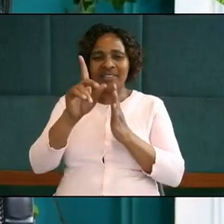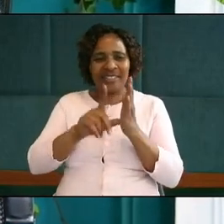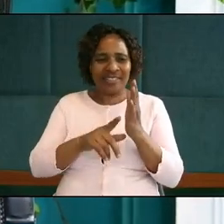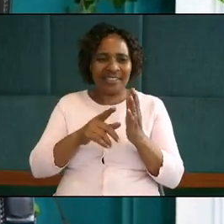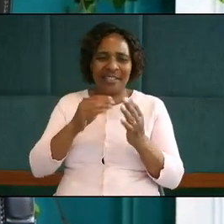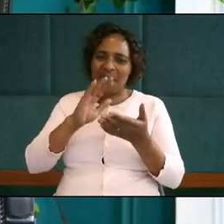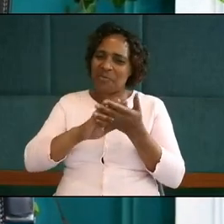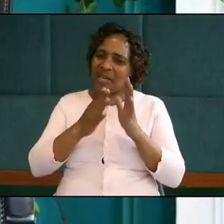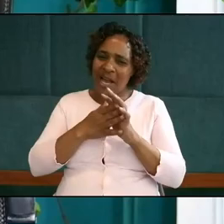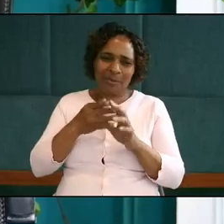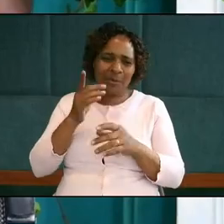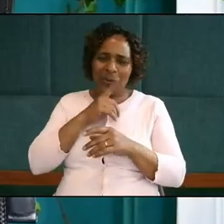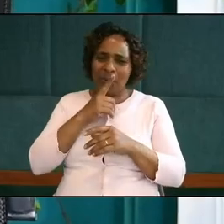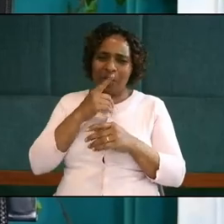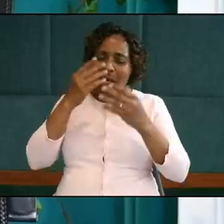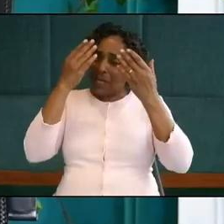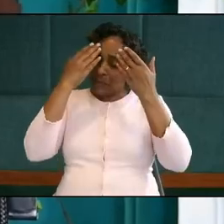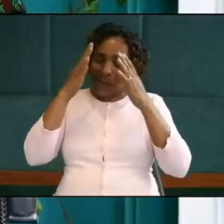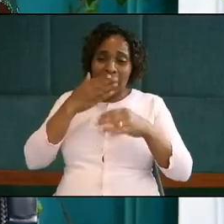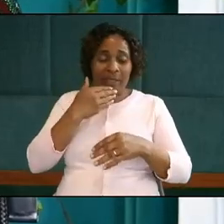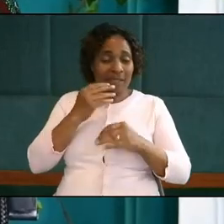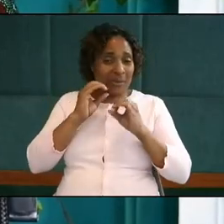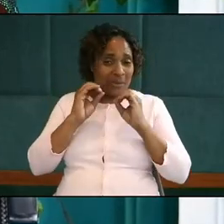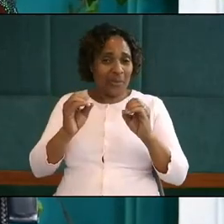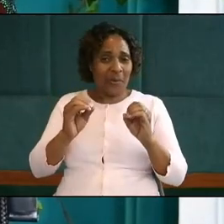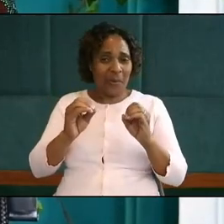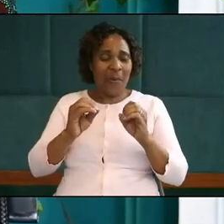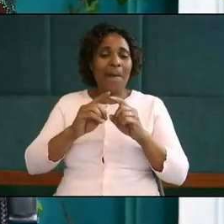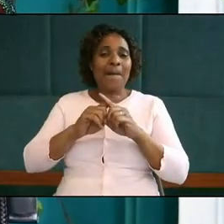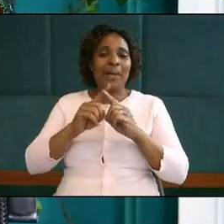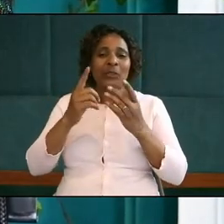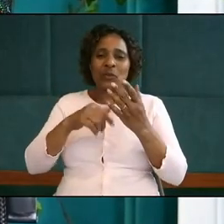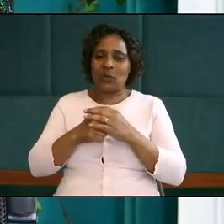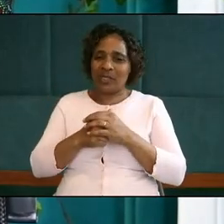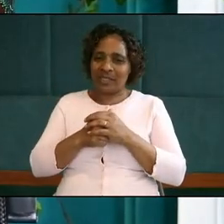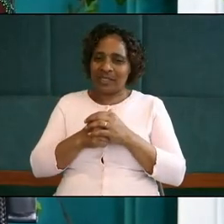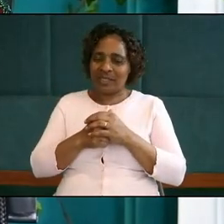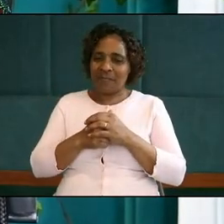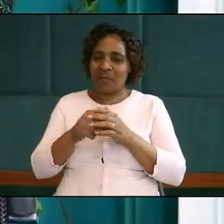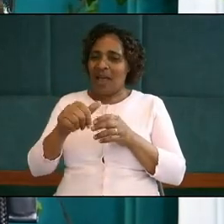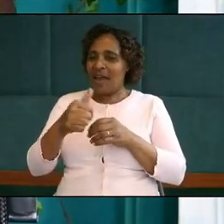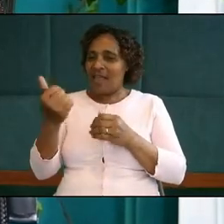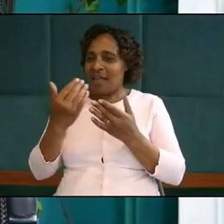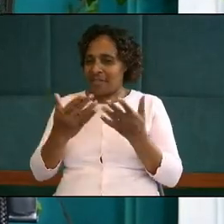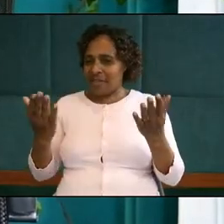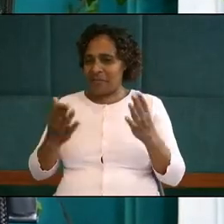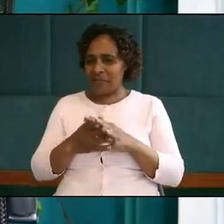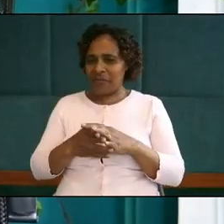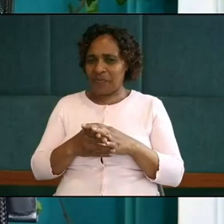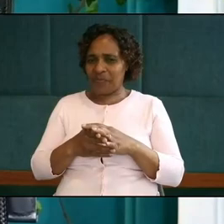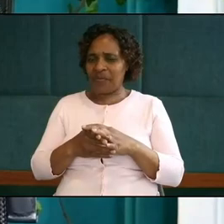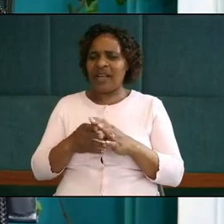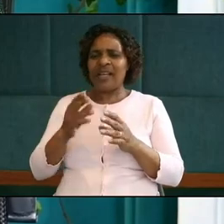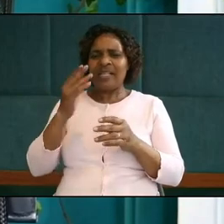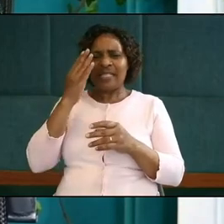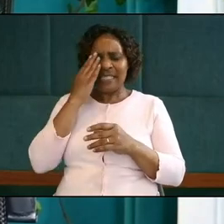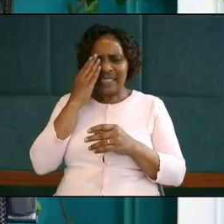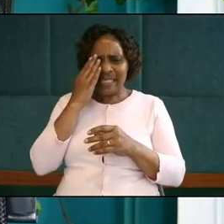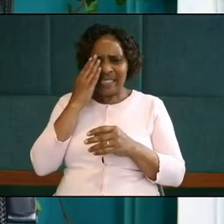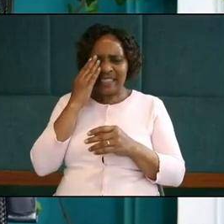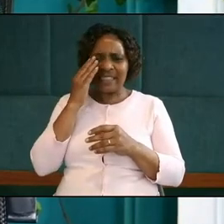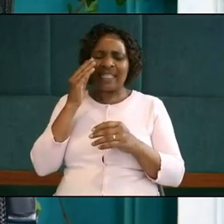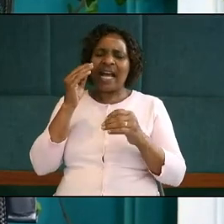but it's like, they never knew any better, but you're dead. Okay, and that's the thing. So then the Israelites do get